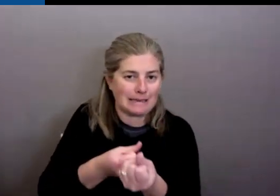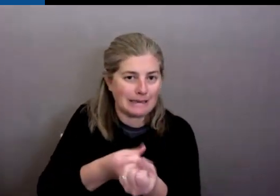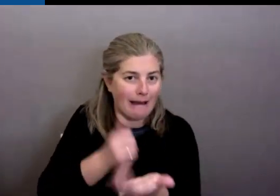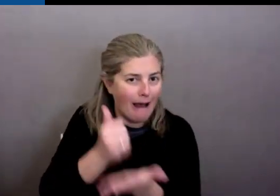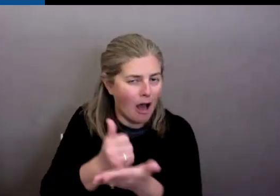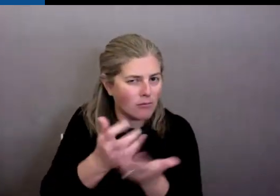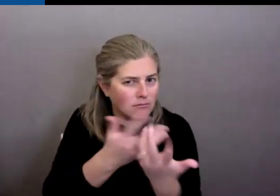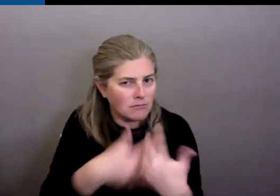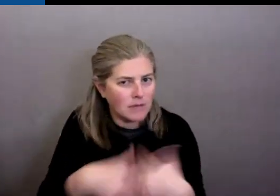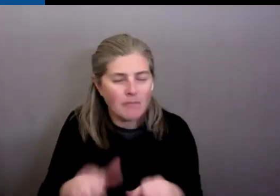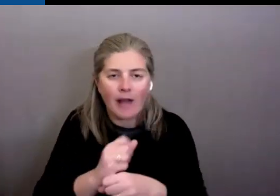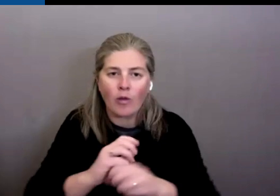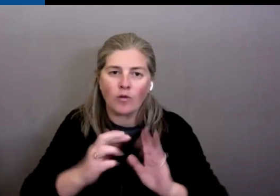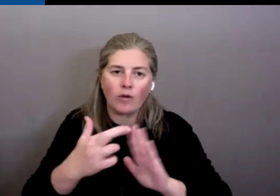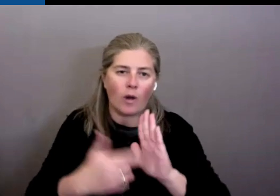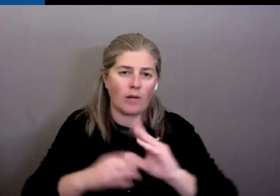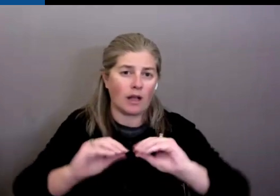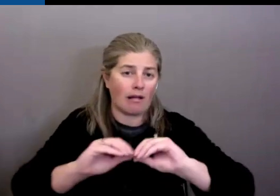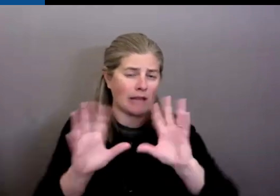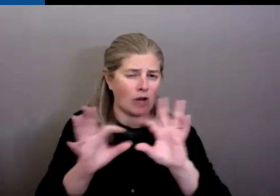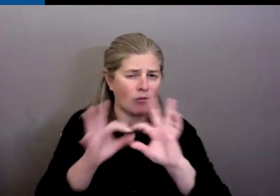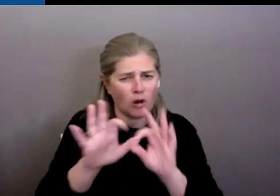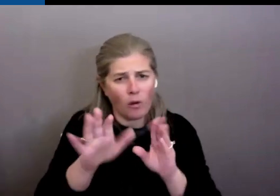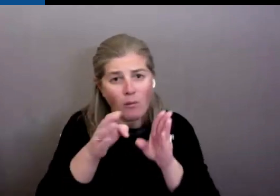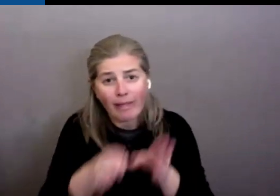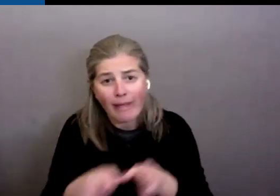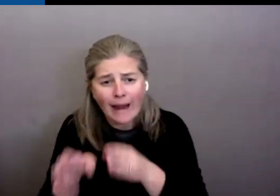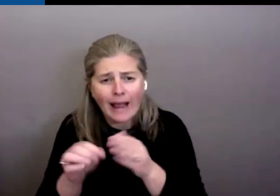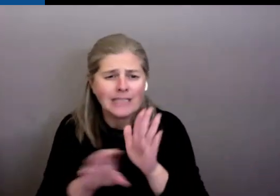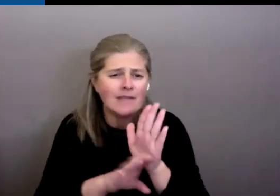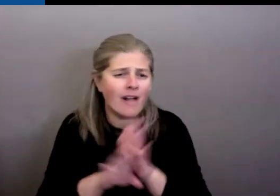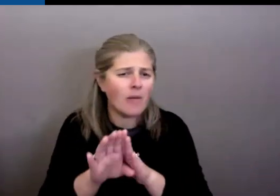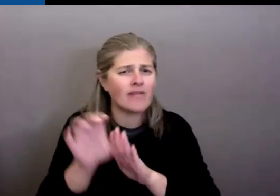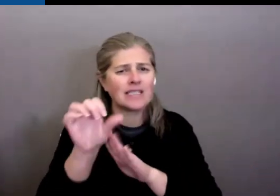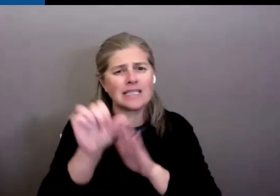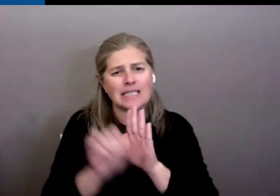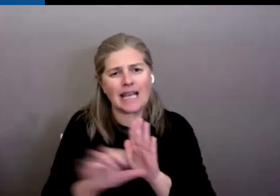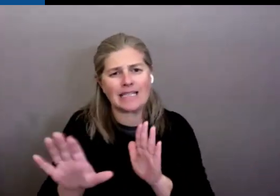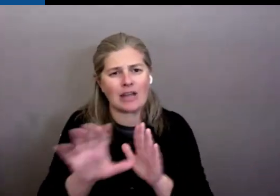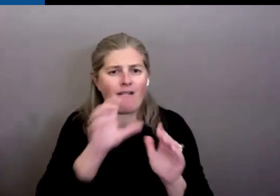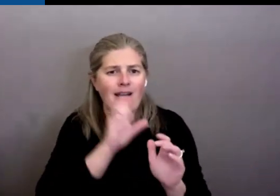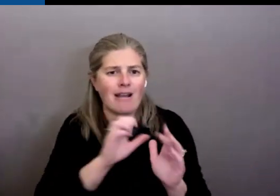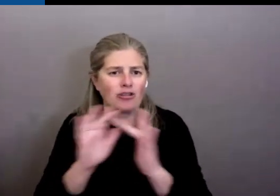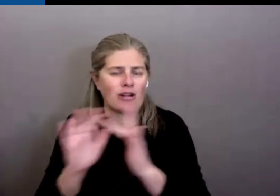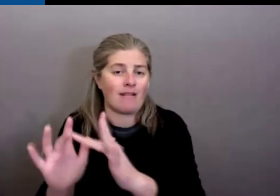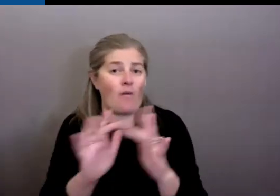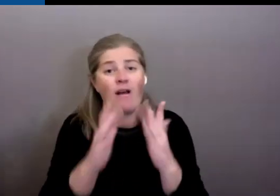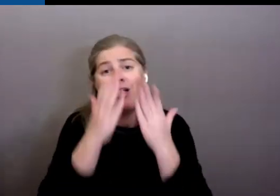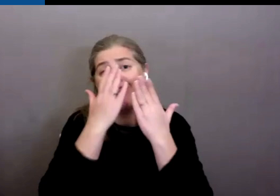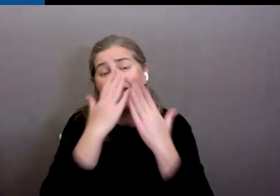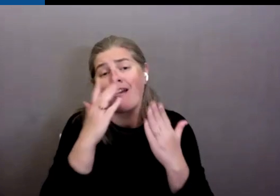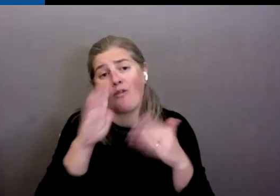the requirements clear regarding planning and development of the state's aging network. Thank you for all you